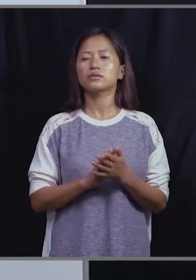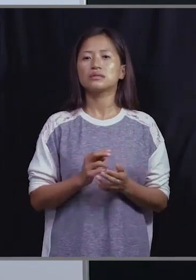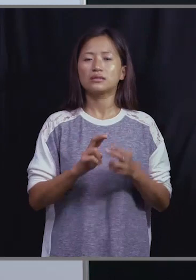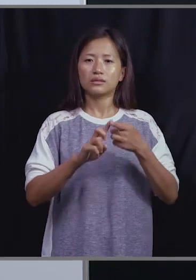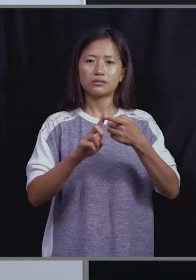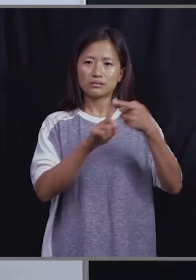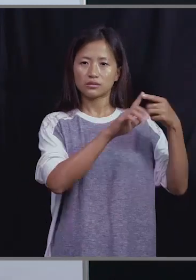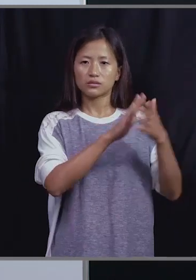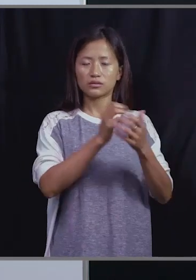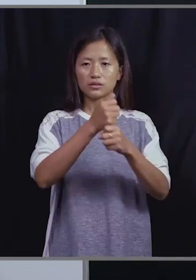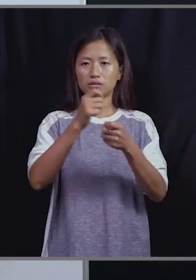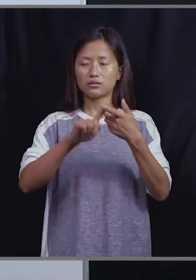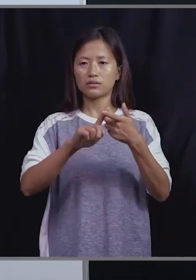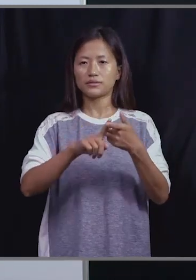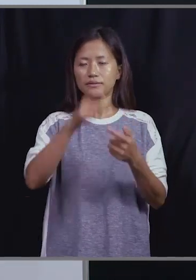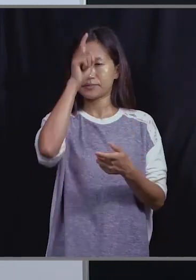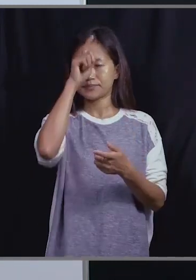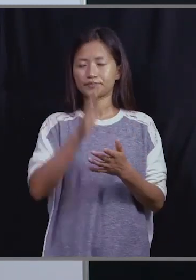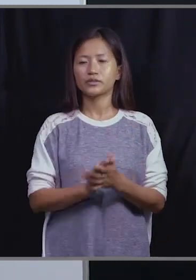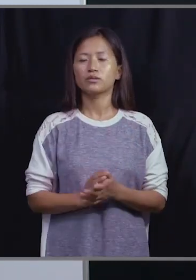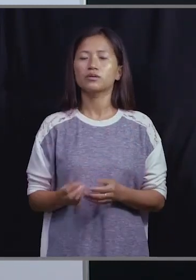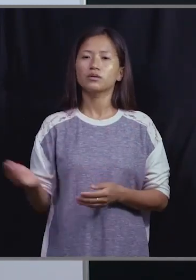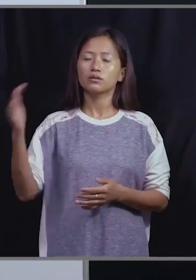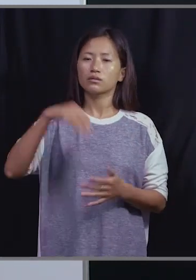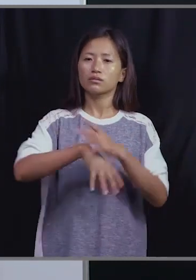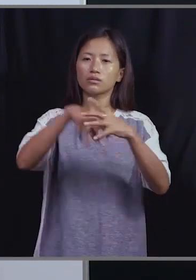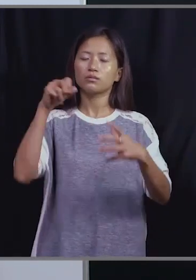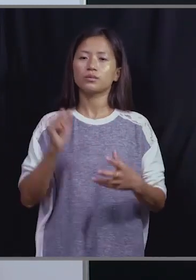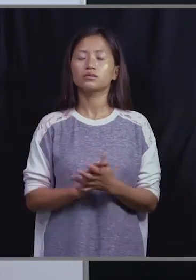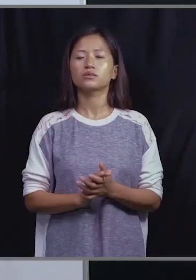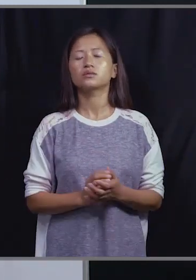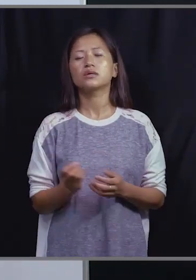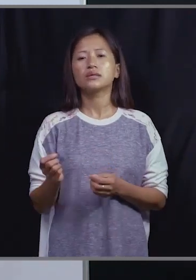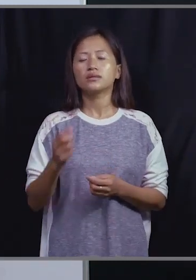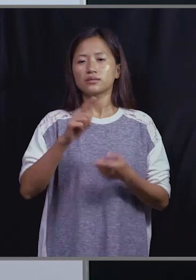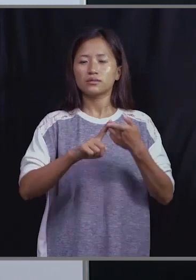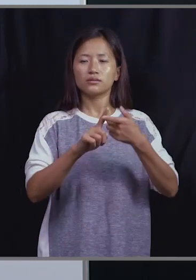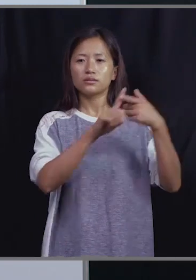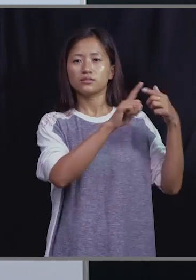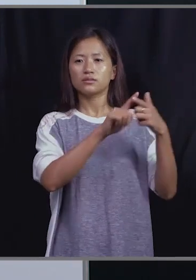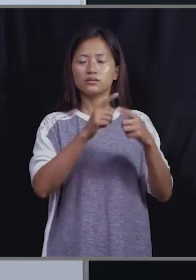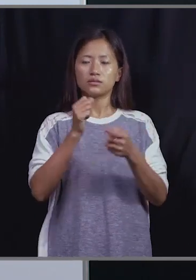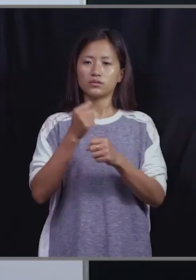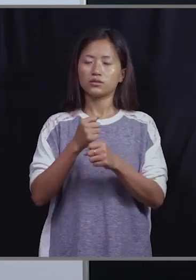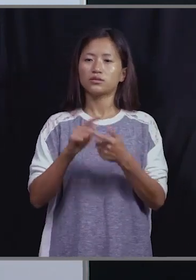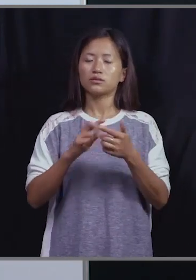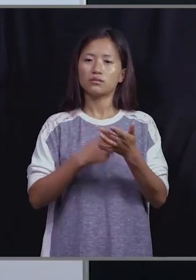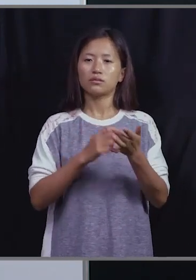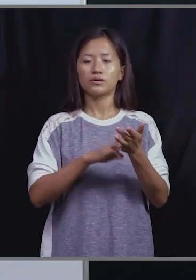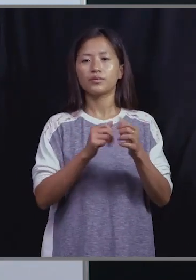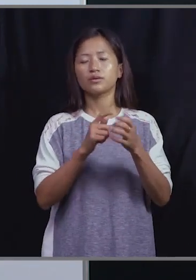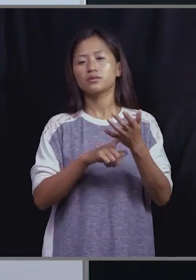will not be allowed to go in or come out, okay, from East Germany. And this Berlin Wall, it fell